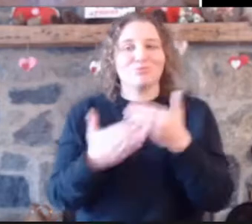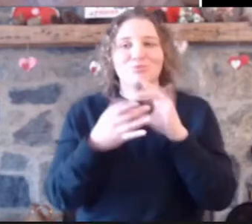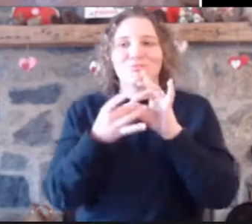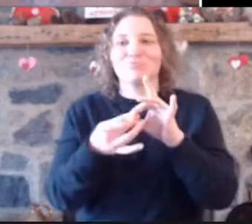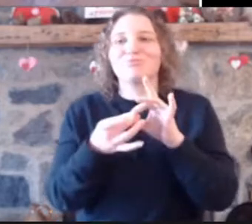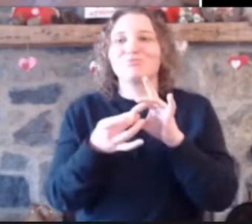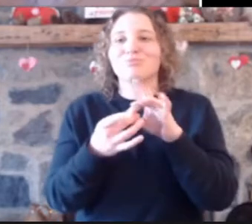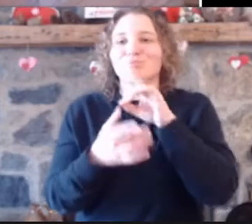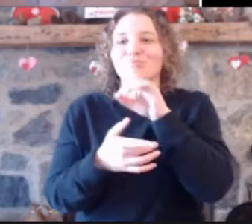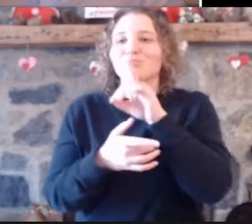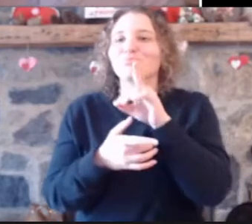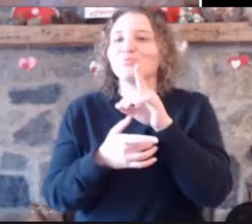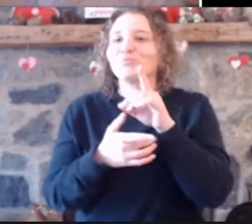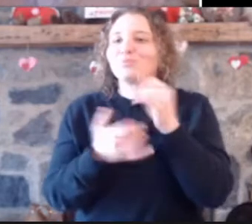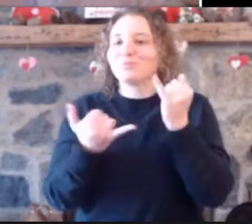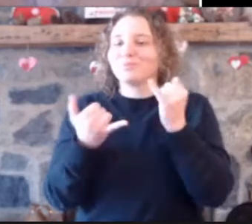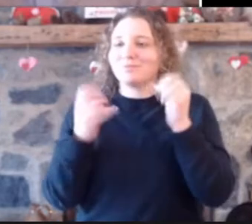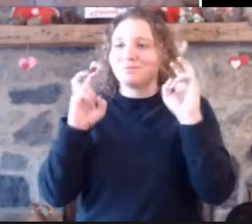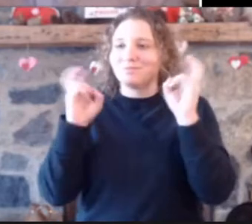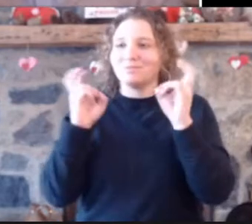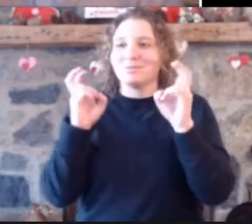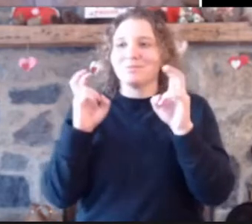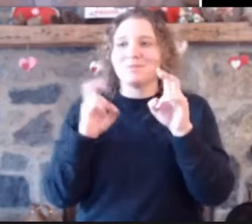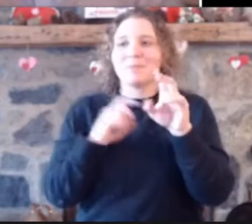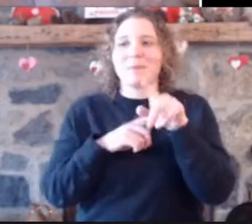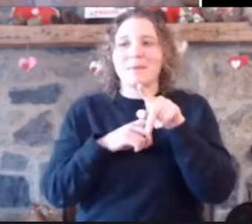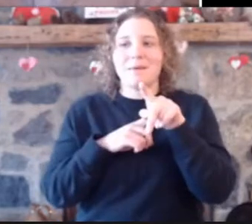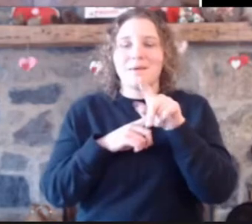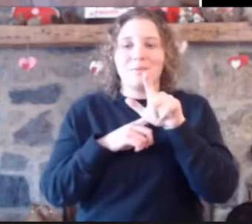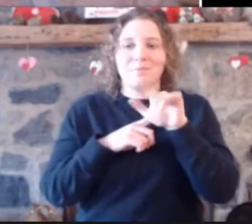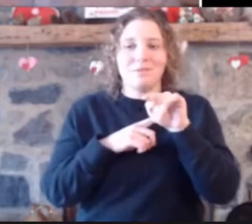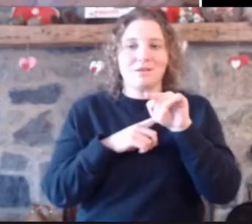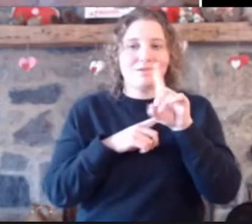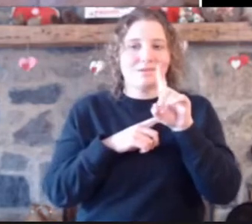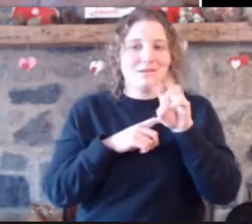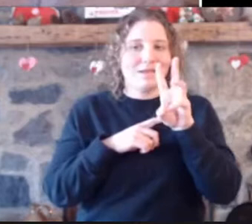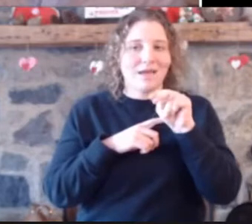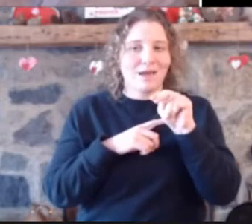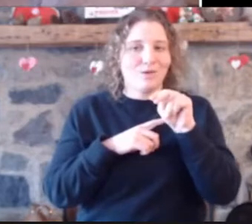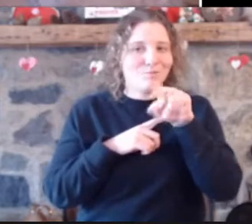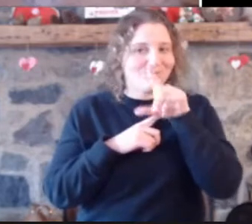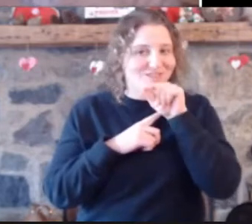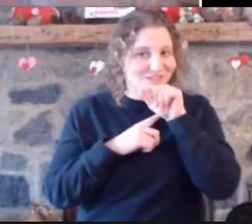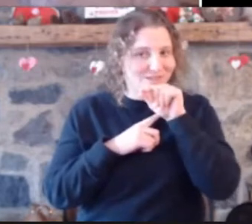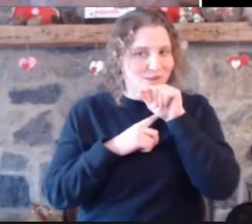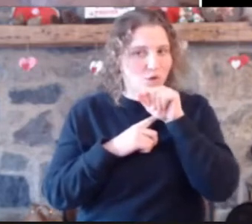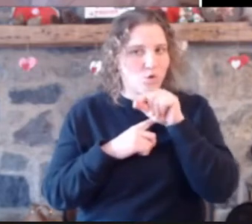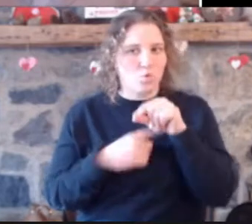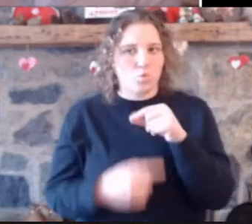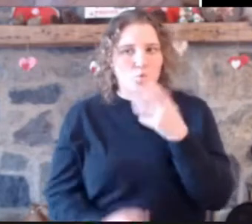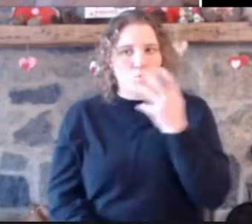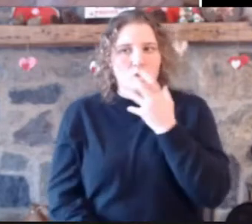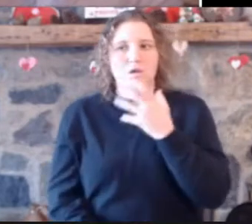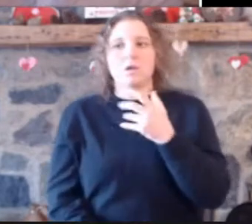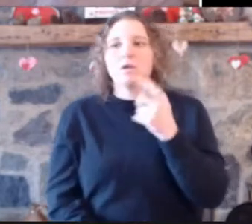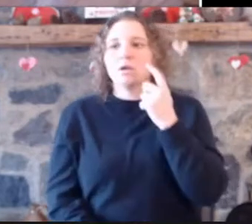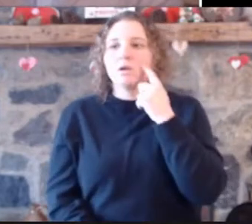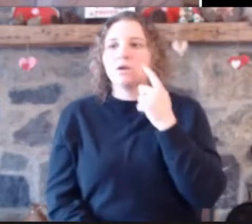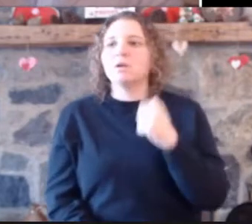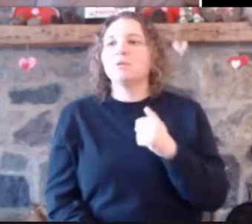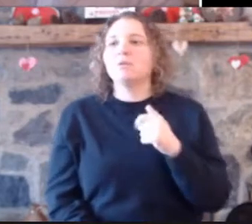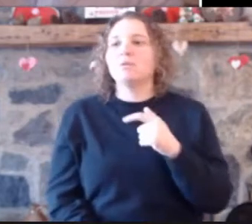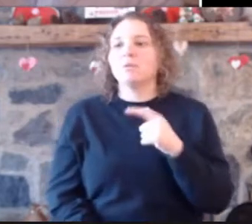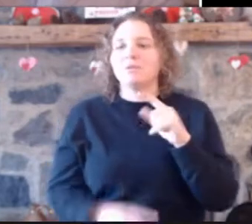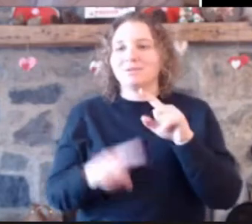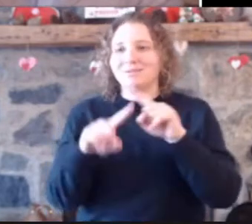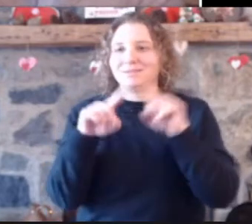week. What's now dubbed the Piltdown Chicken. Ouch. was a composite of fossils from